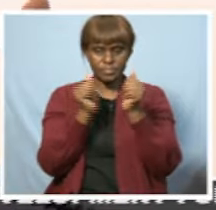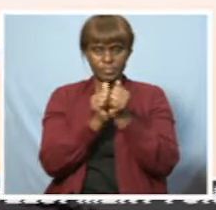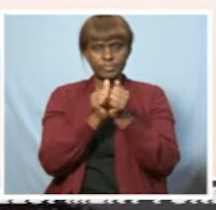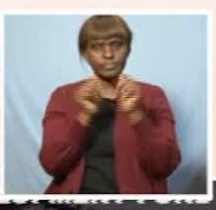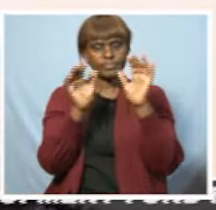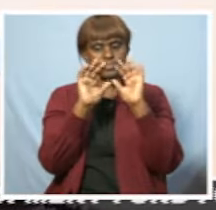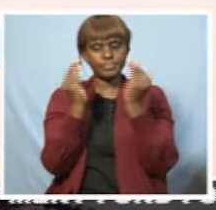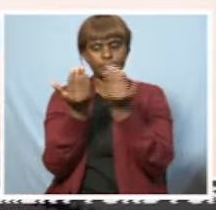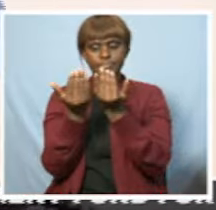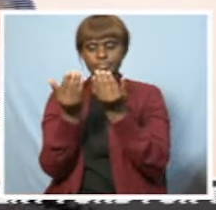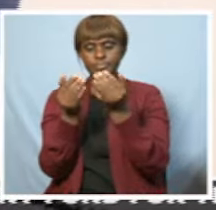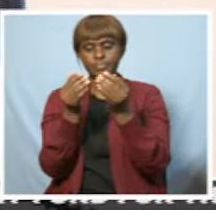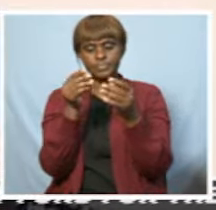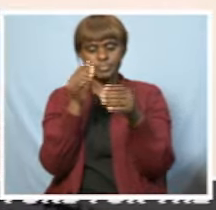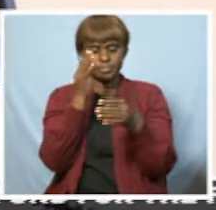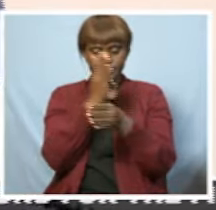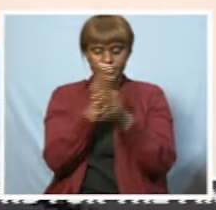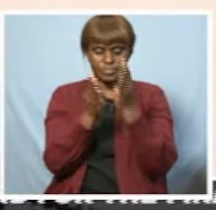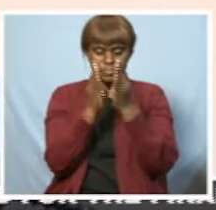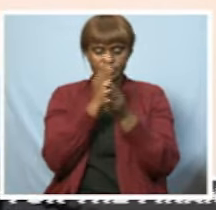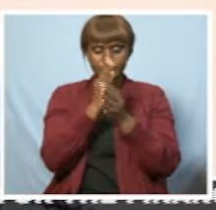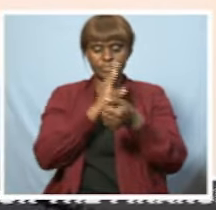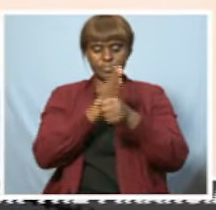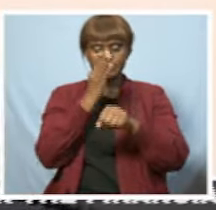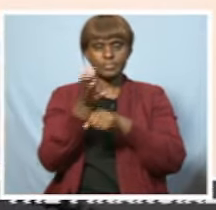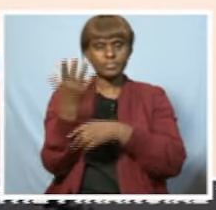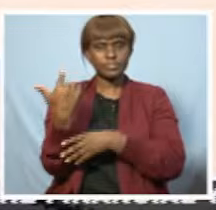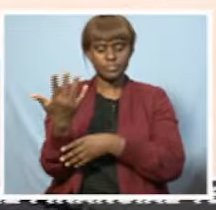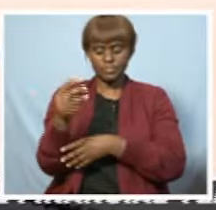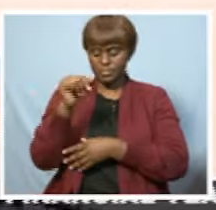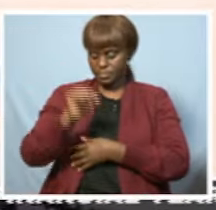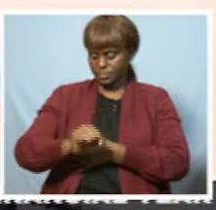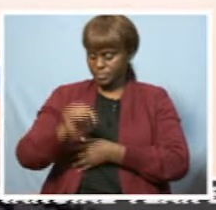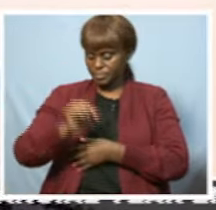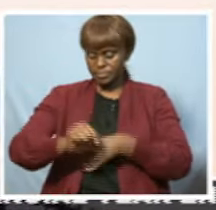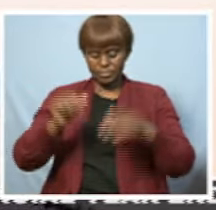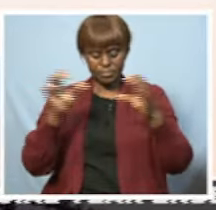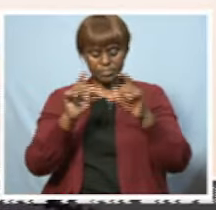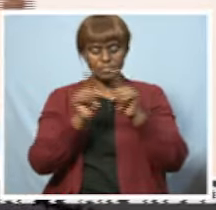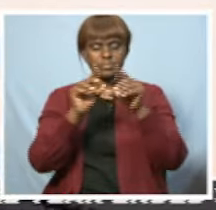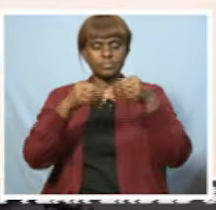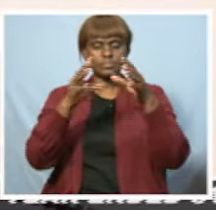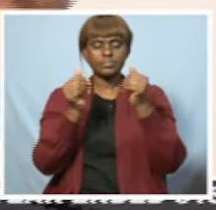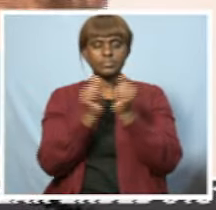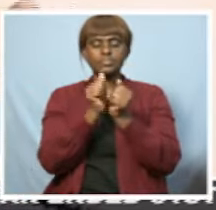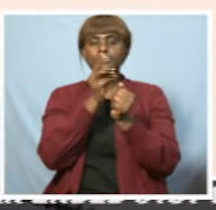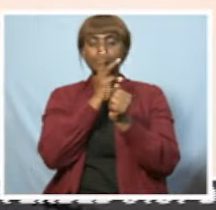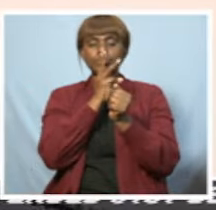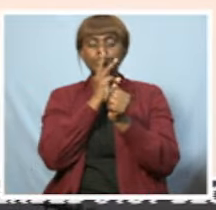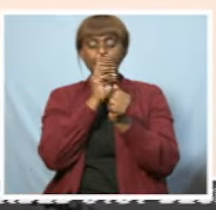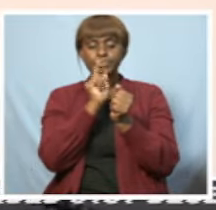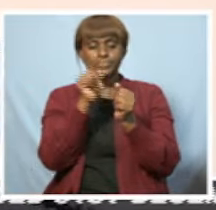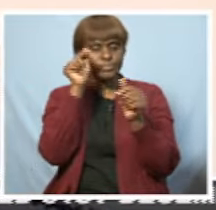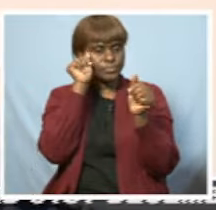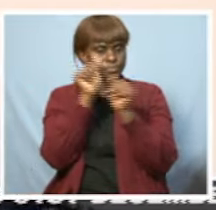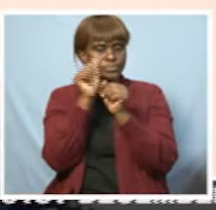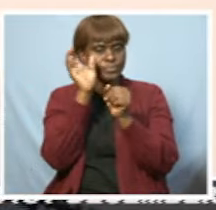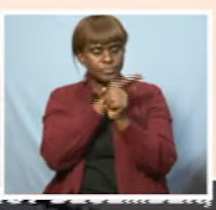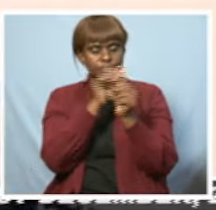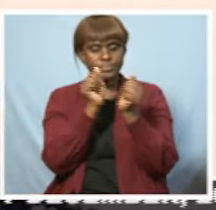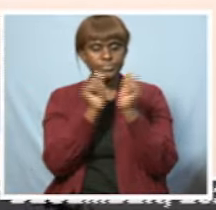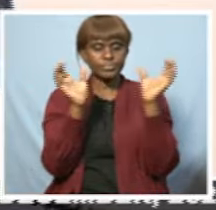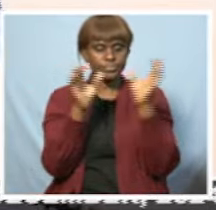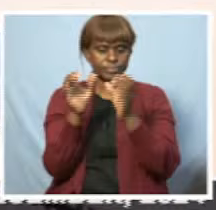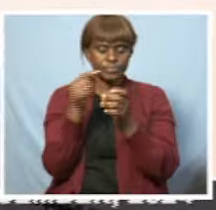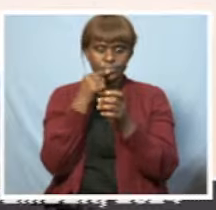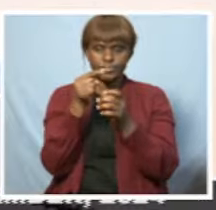kiosks. From after upgrading the hand pump, the communities were also provided with kiosks. So there was that agreement with the communities to